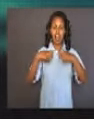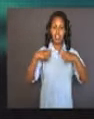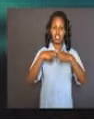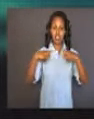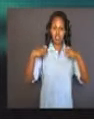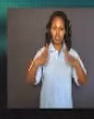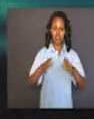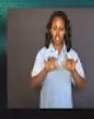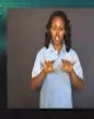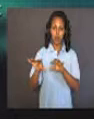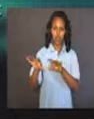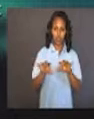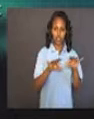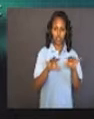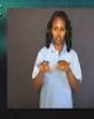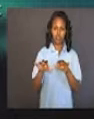electric keyboards,